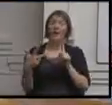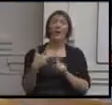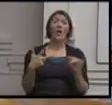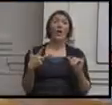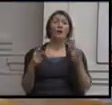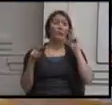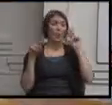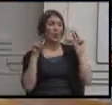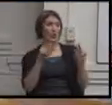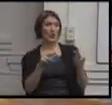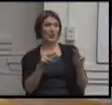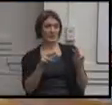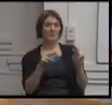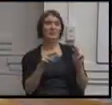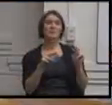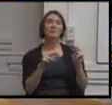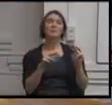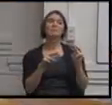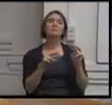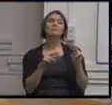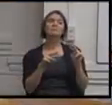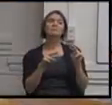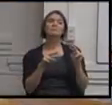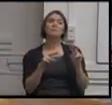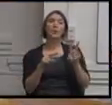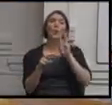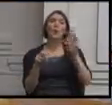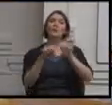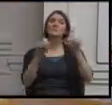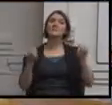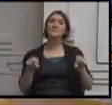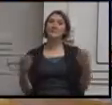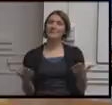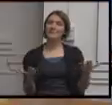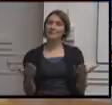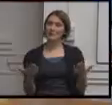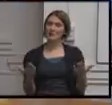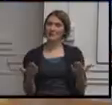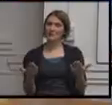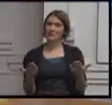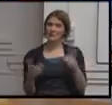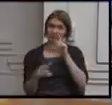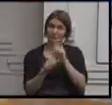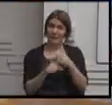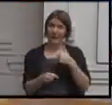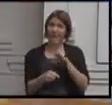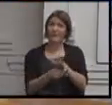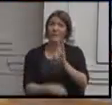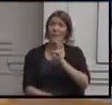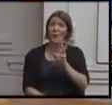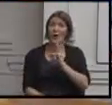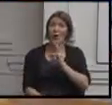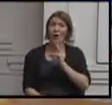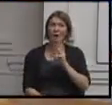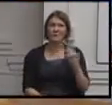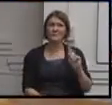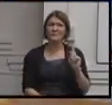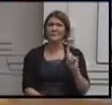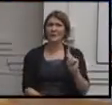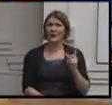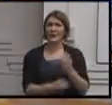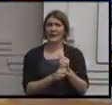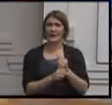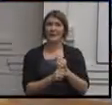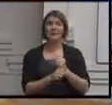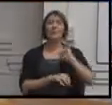it examines the capabilities of the water system. So this is looking at where the